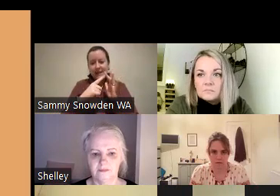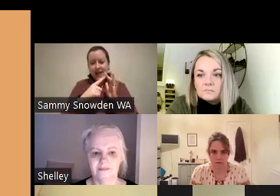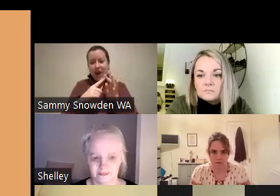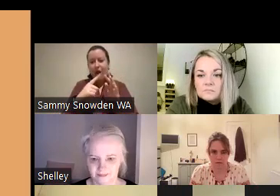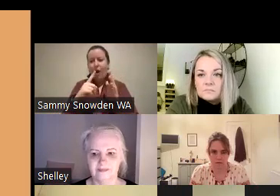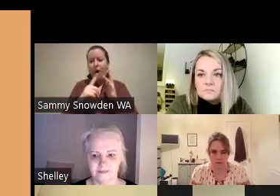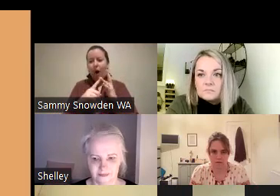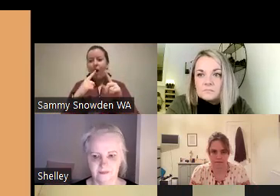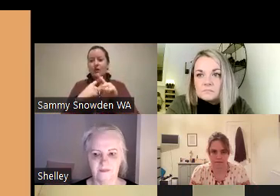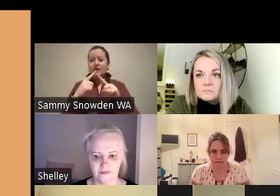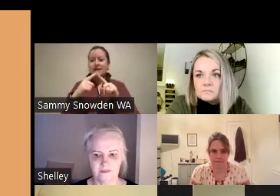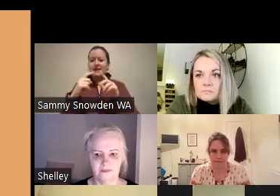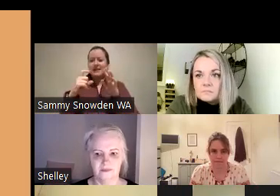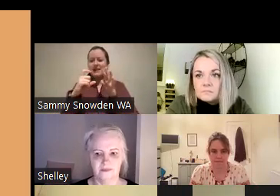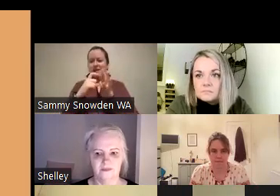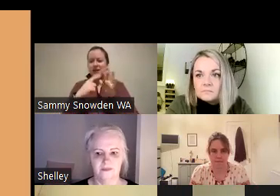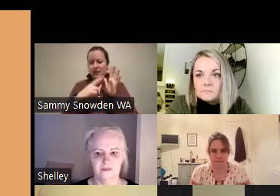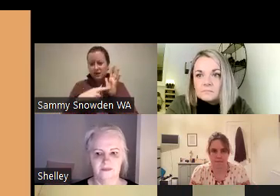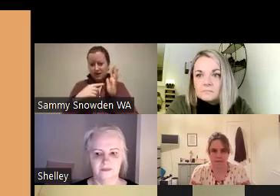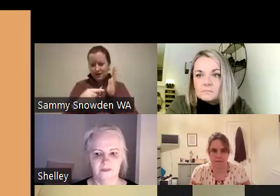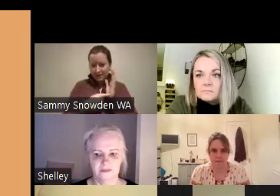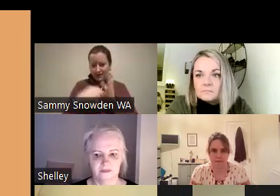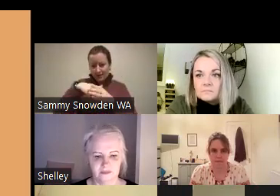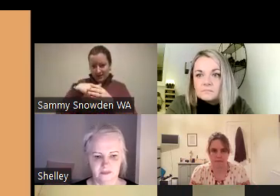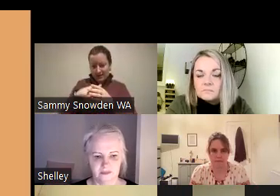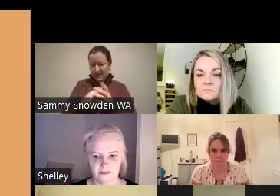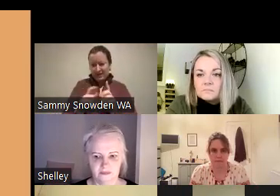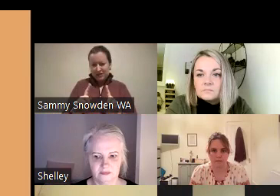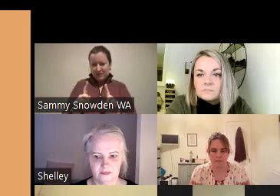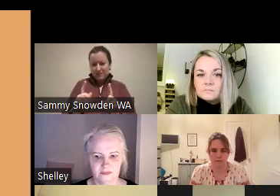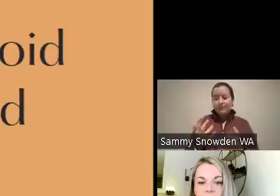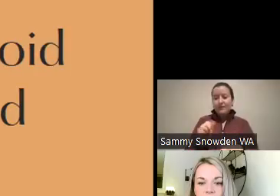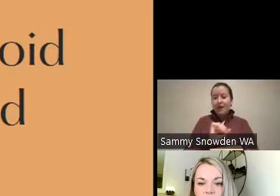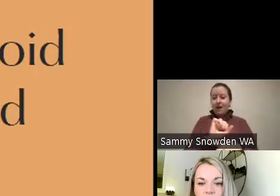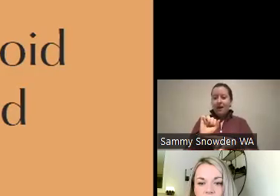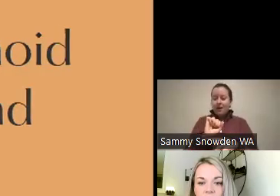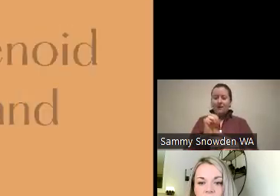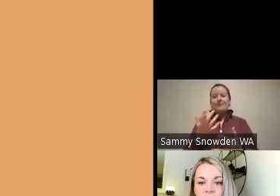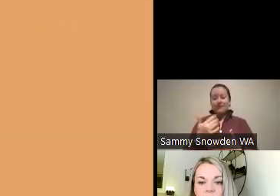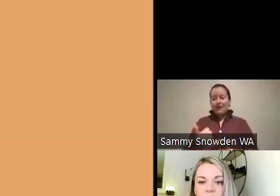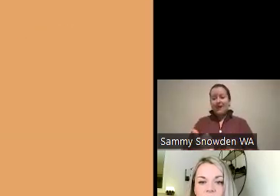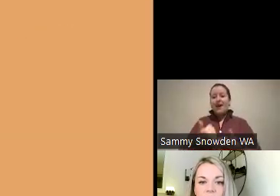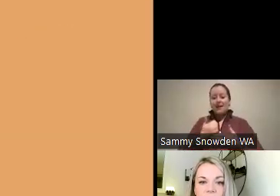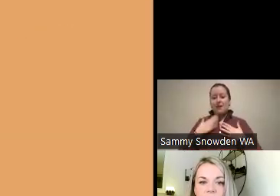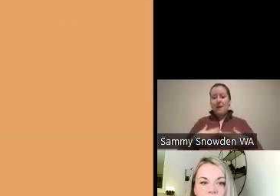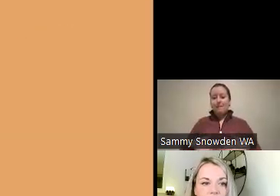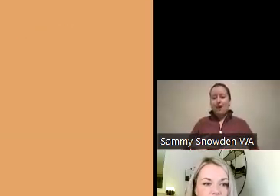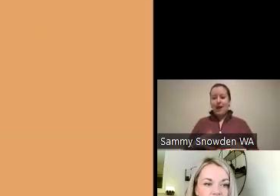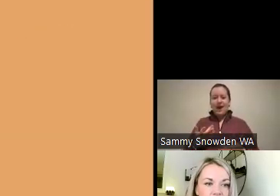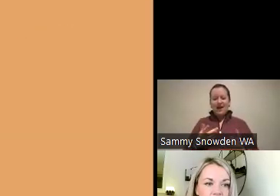many illnesses and diseases. So incorporating these supplements is a really wonderful way to support our health.